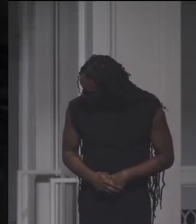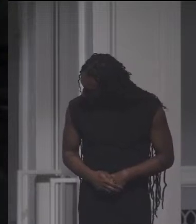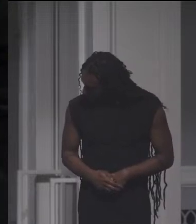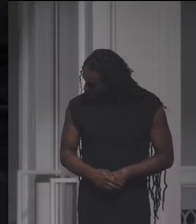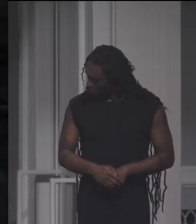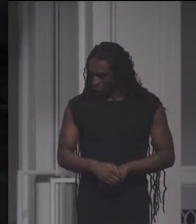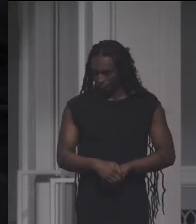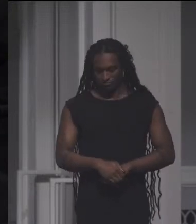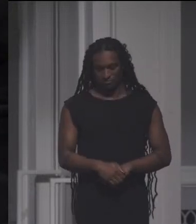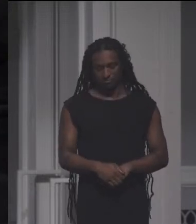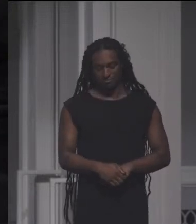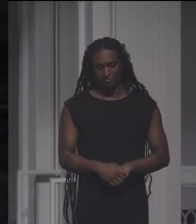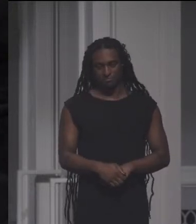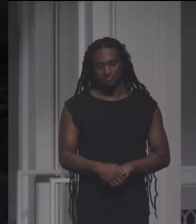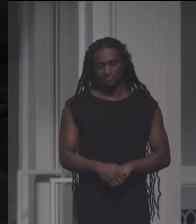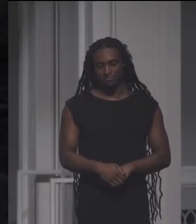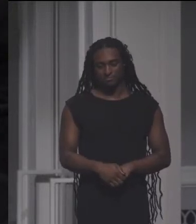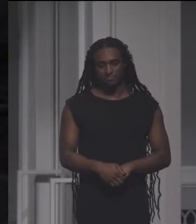go. Starting with.